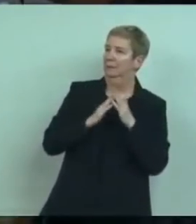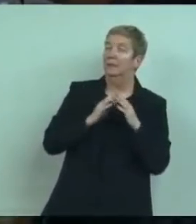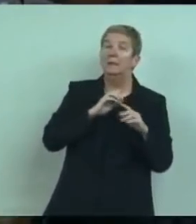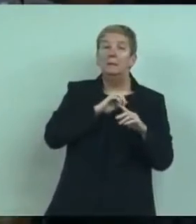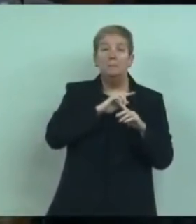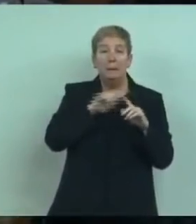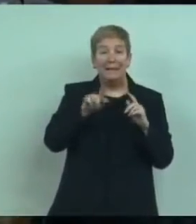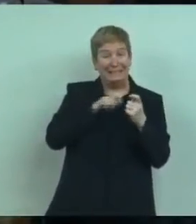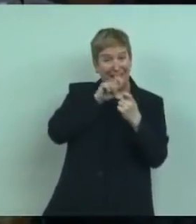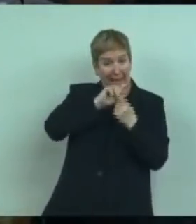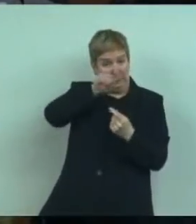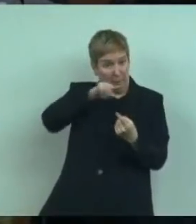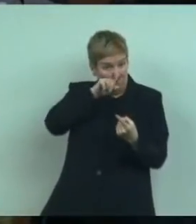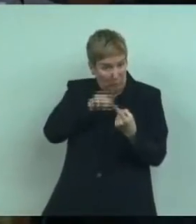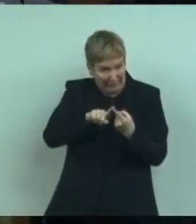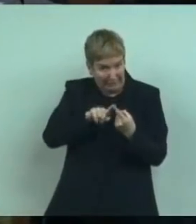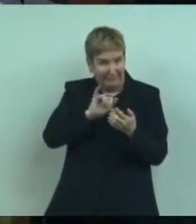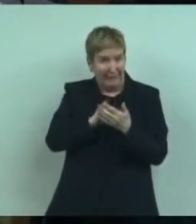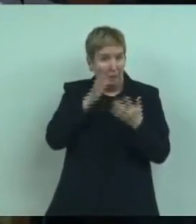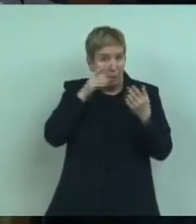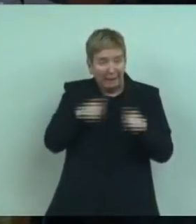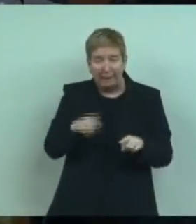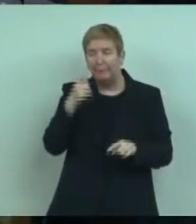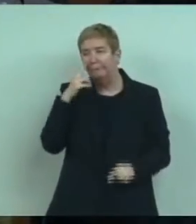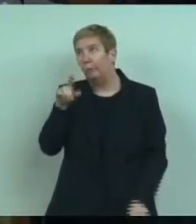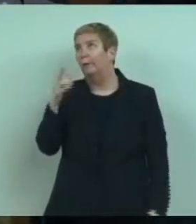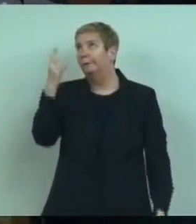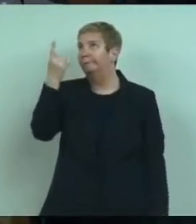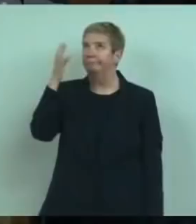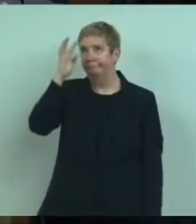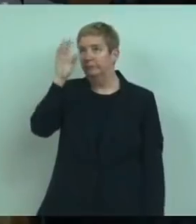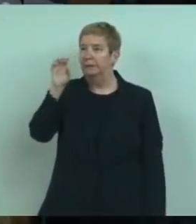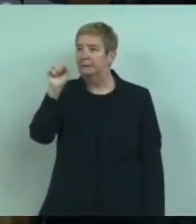can expect to see that for San Miguel County,